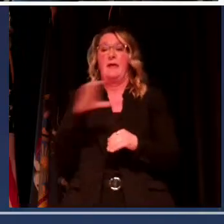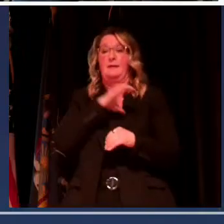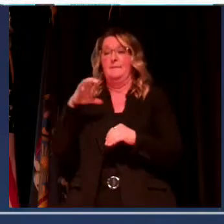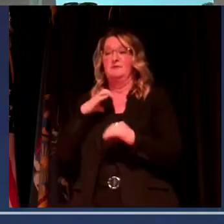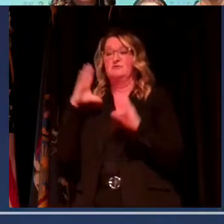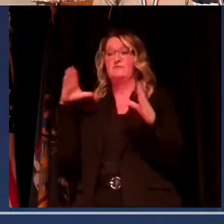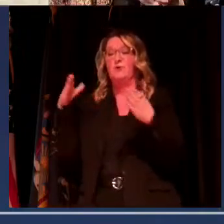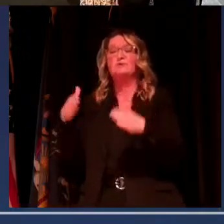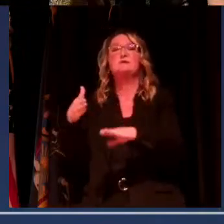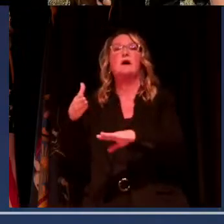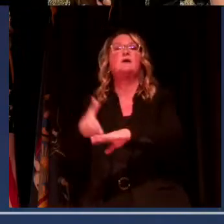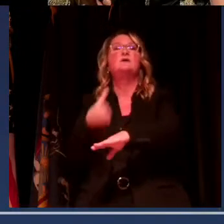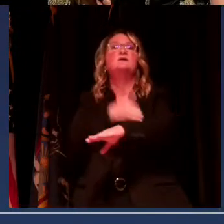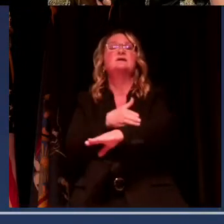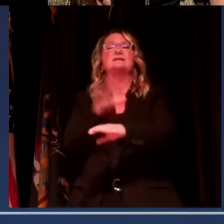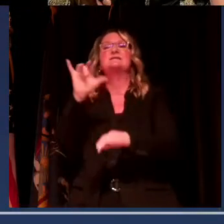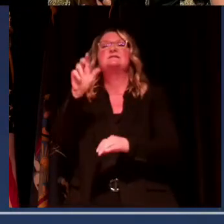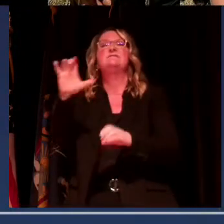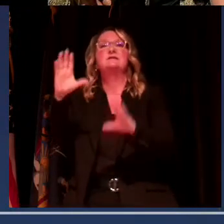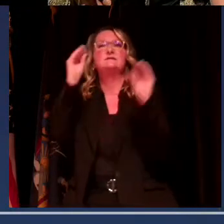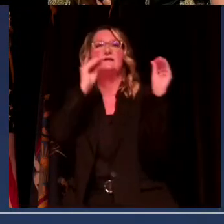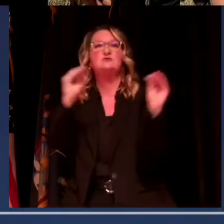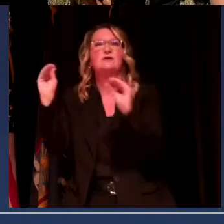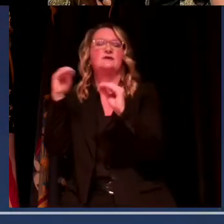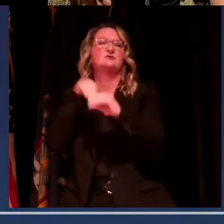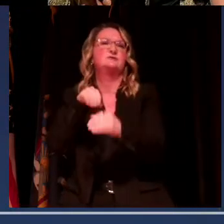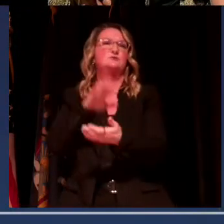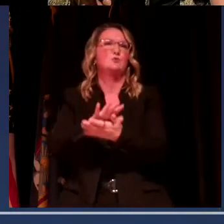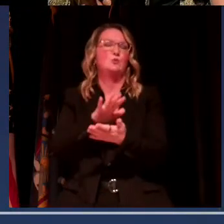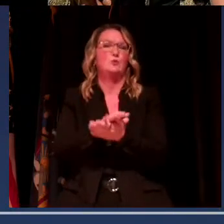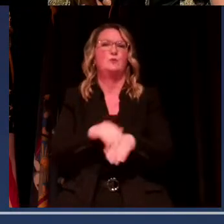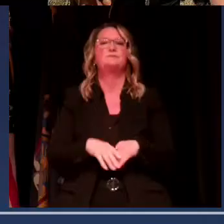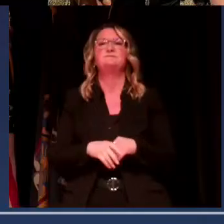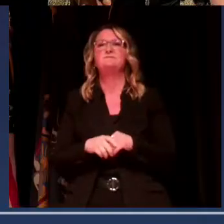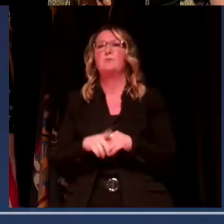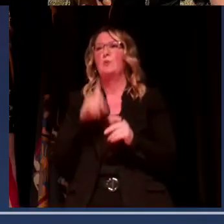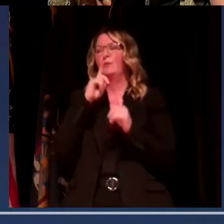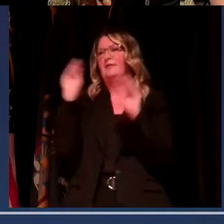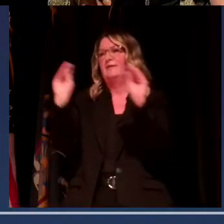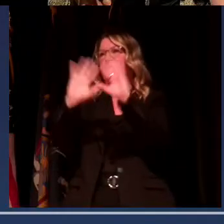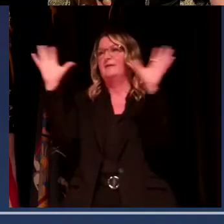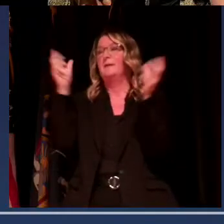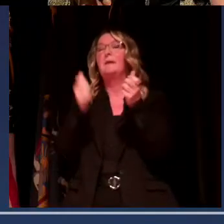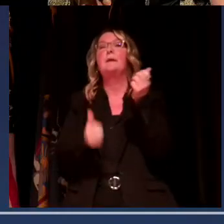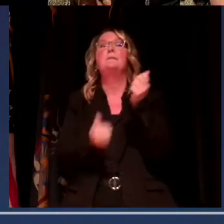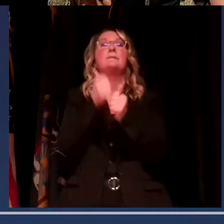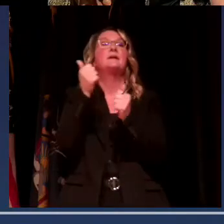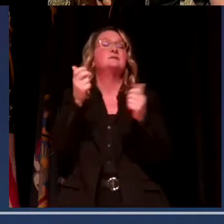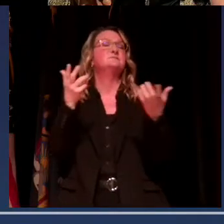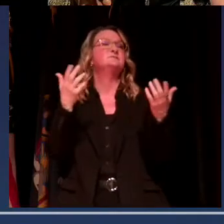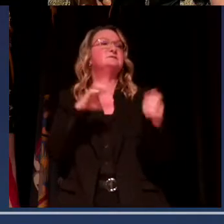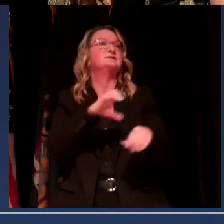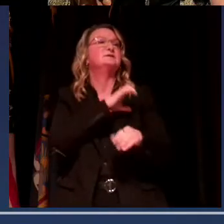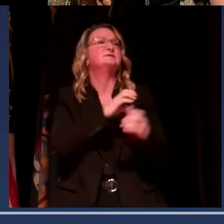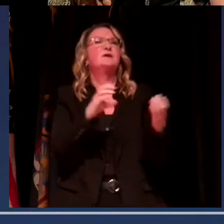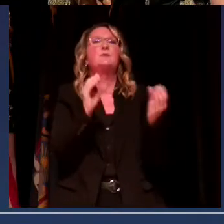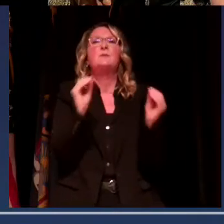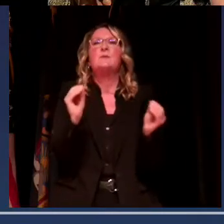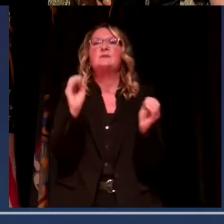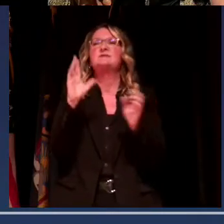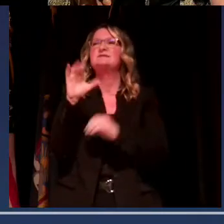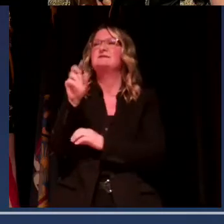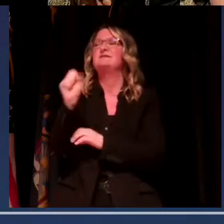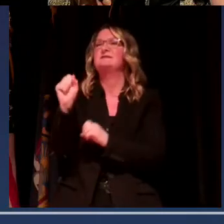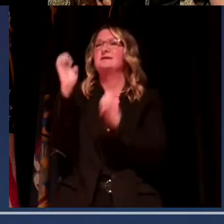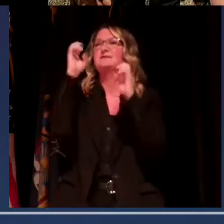on increasing civics education in our schools. It is quite clear that many of our fellow citizens had little to no civics education because